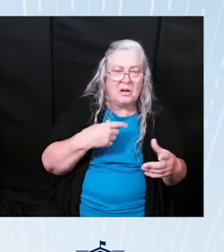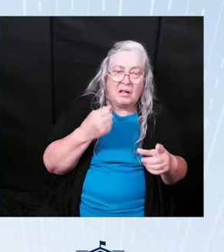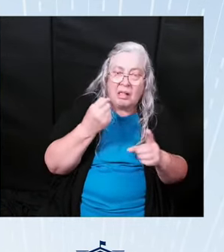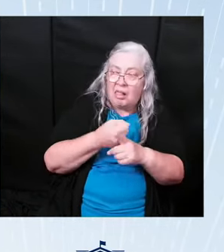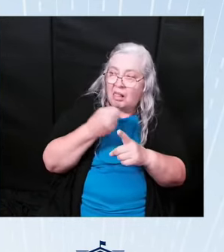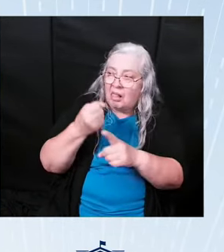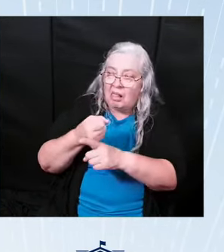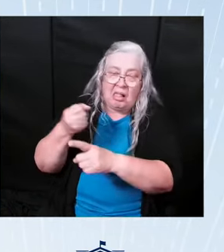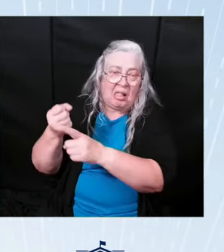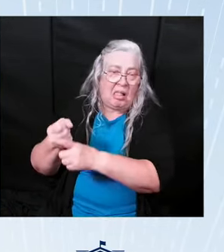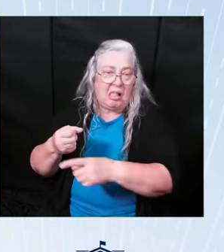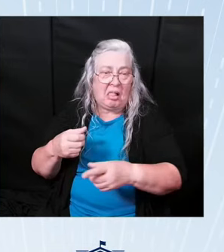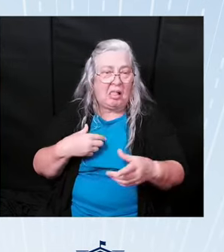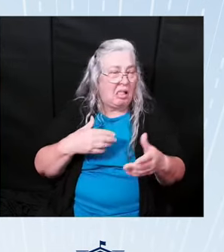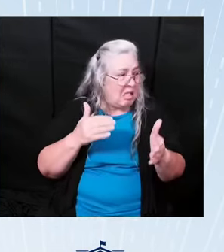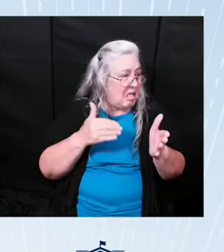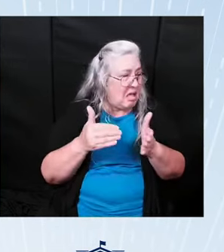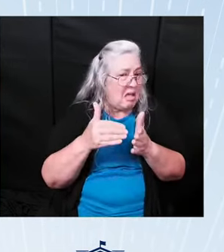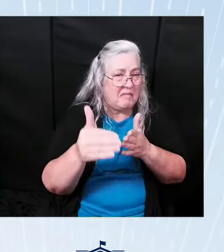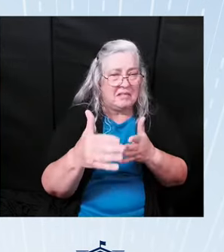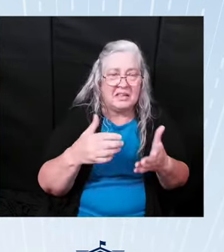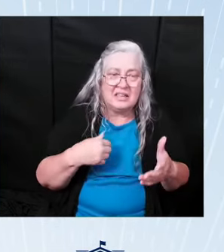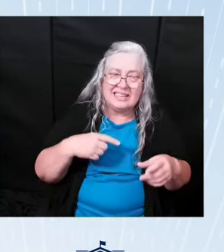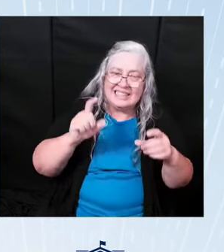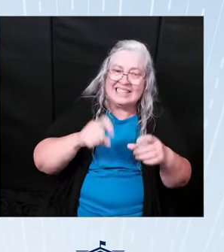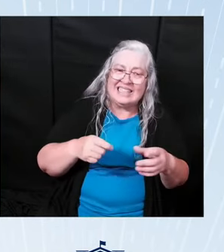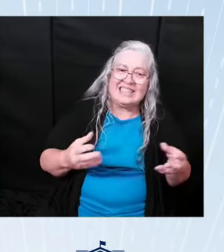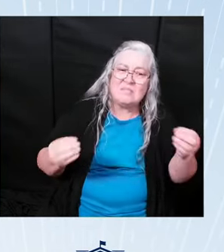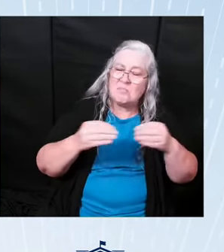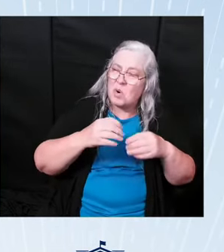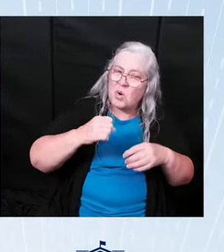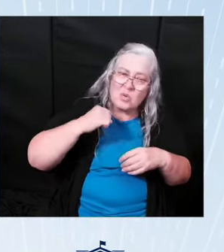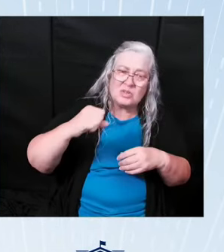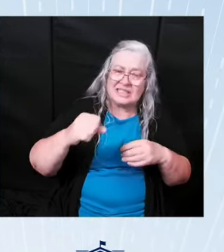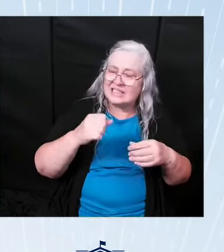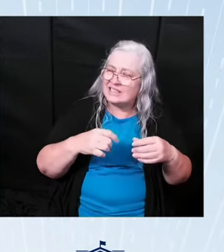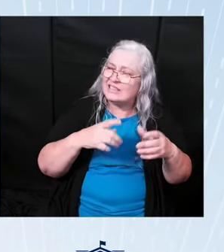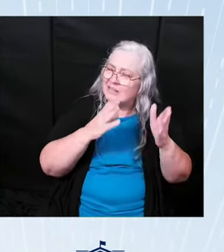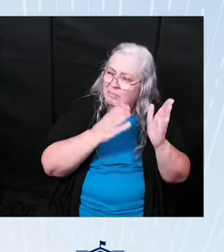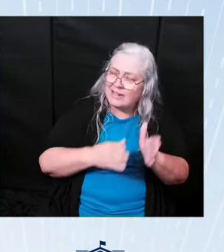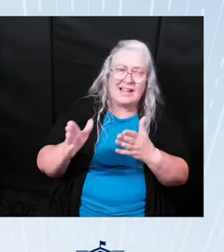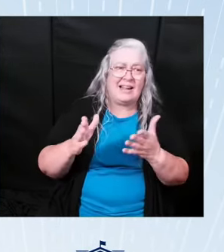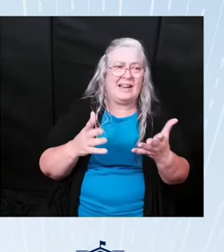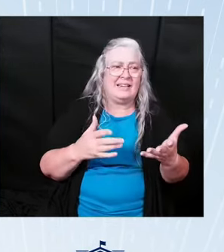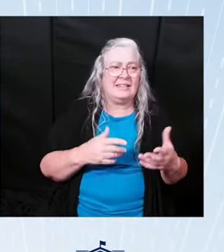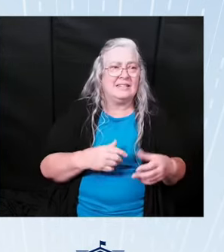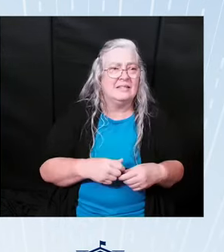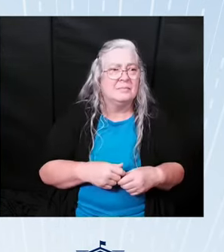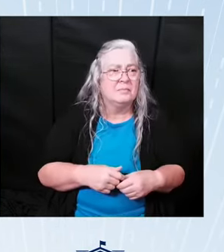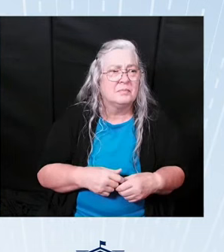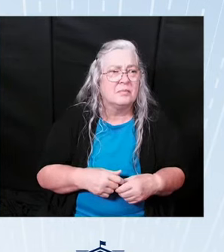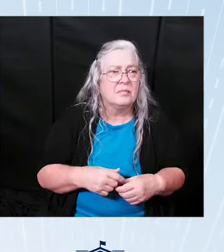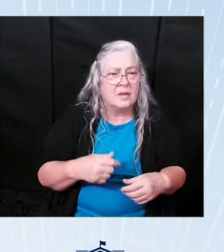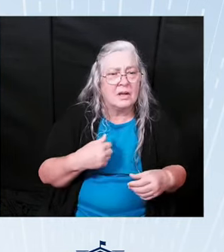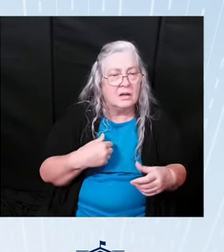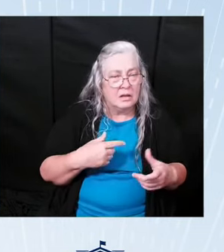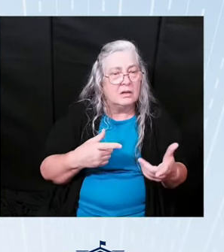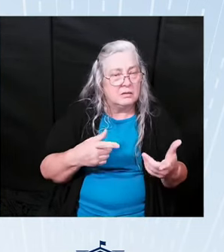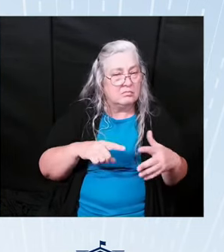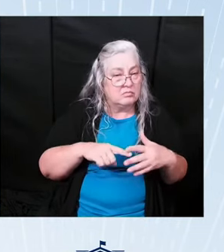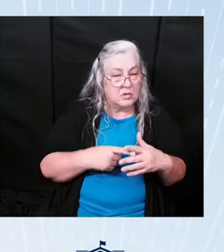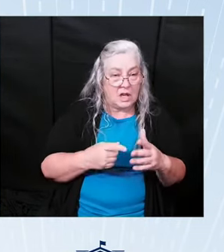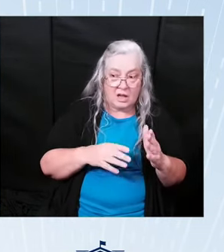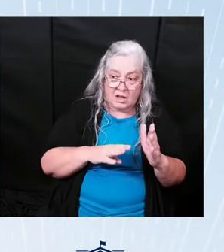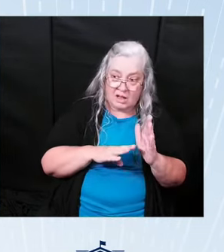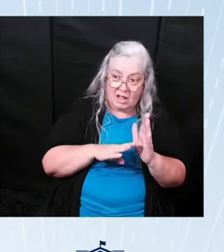need more resilience planning. We are going to, and we now we're beginning to develop that, but we were scrambling for a couple of